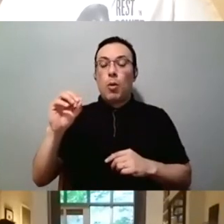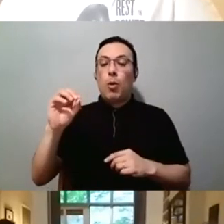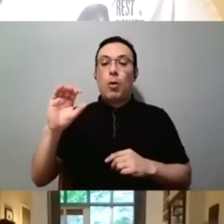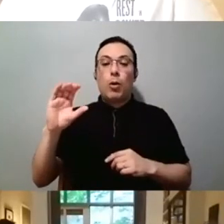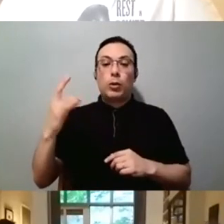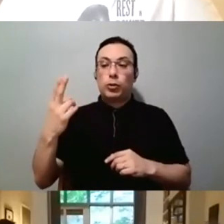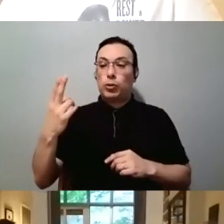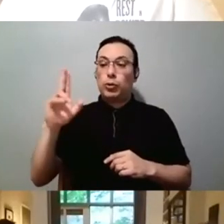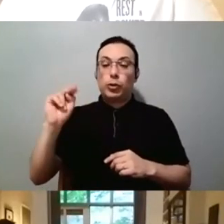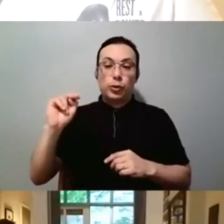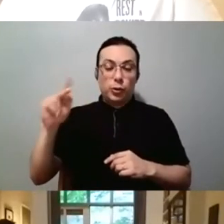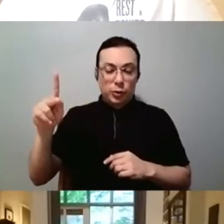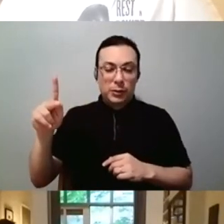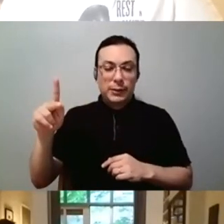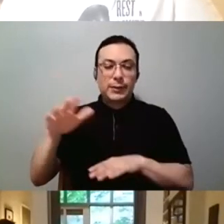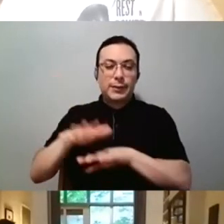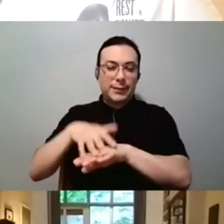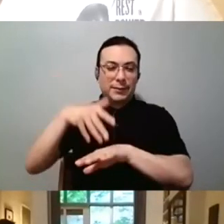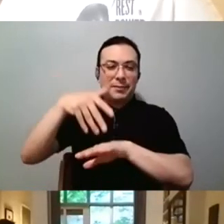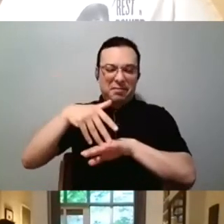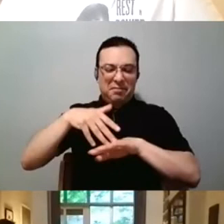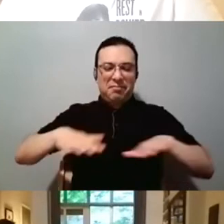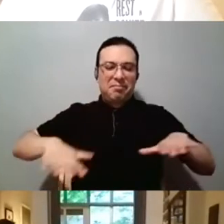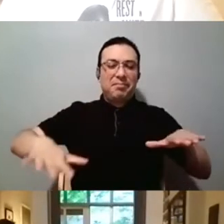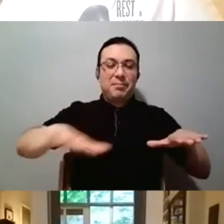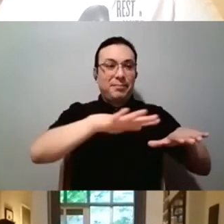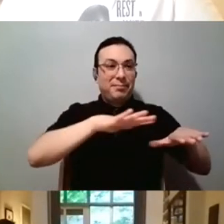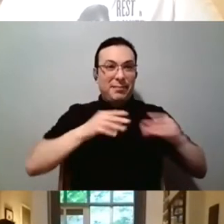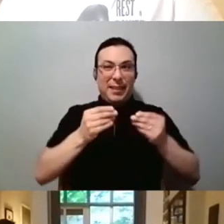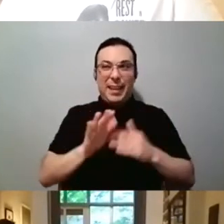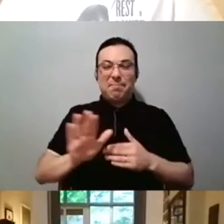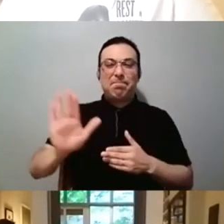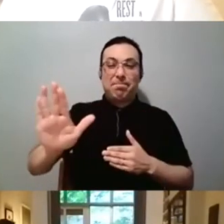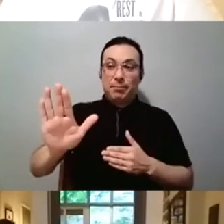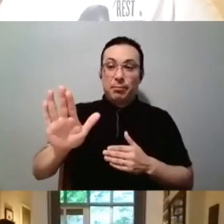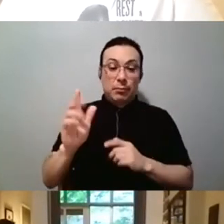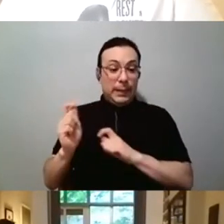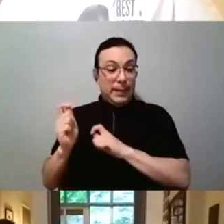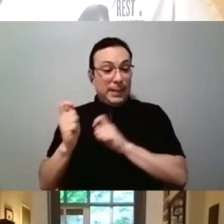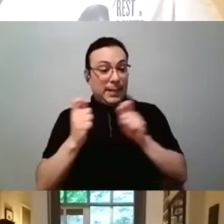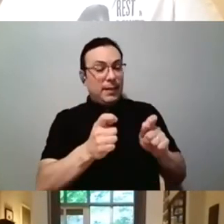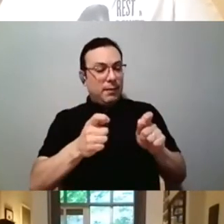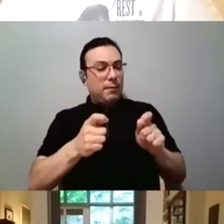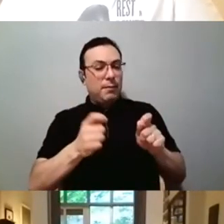And that acknowledging that is not enough without